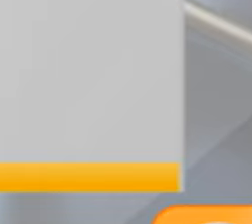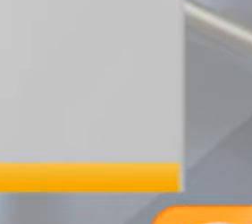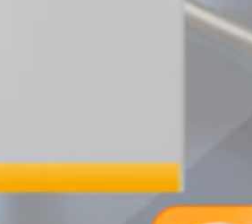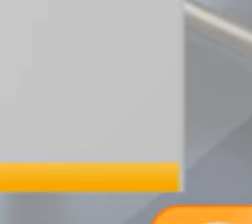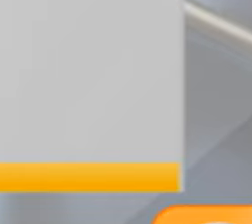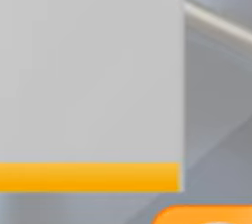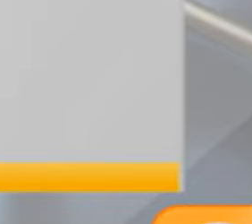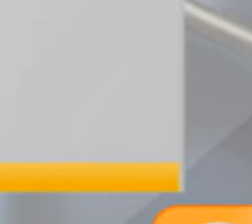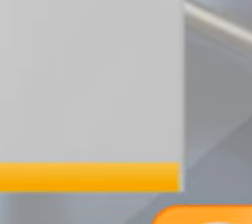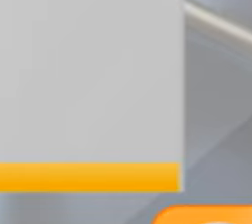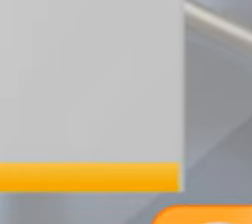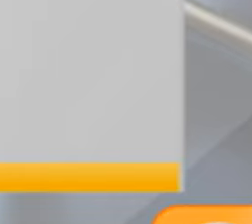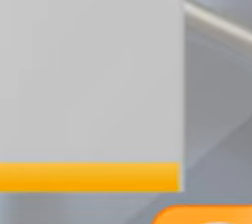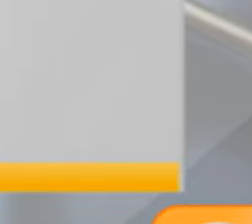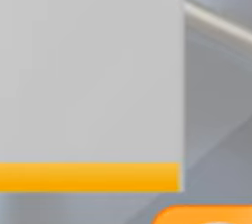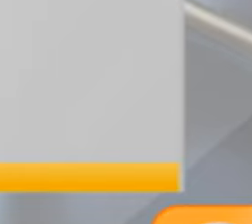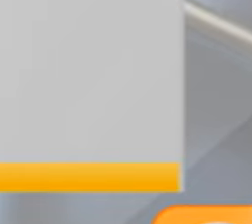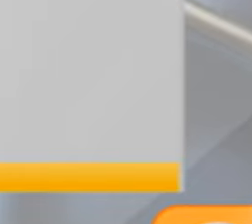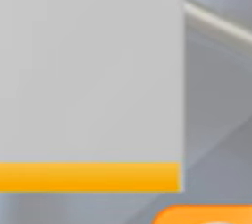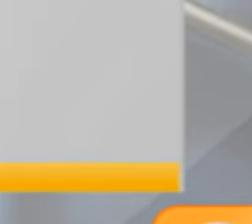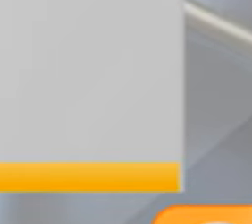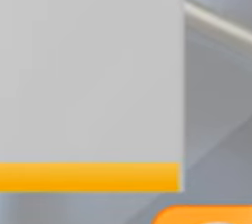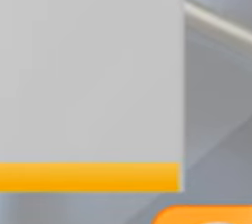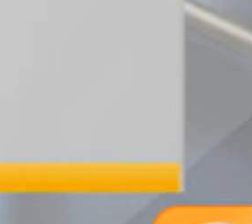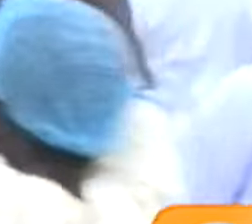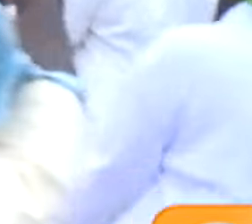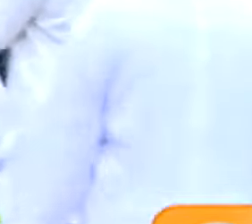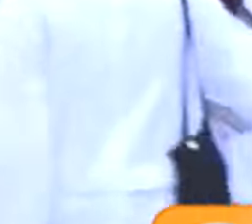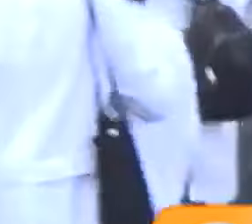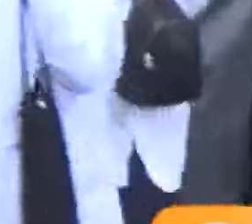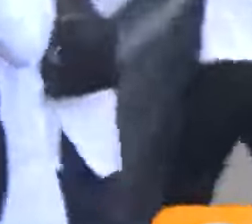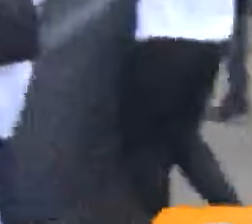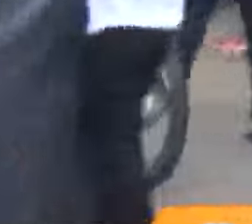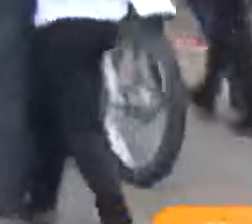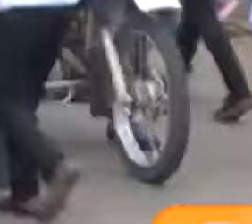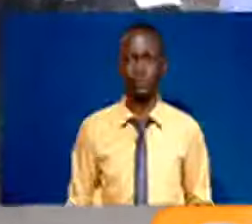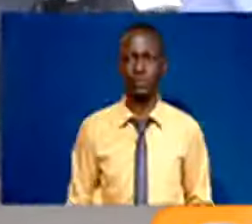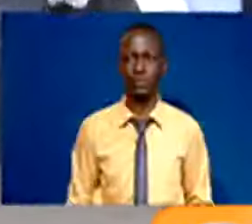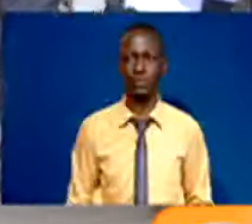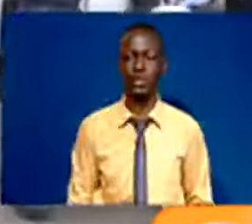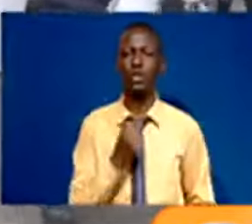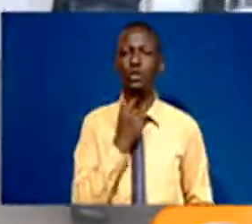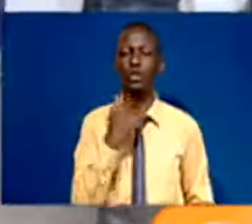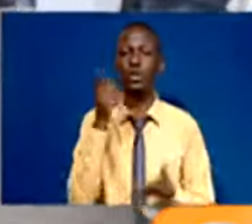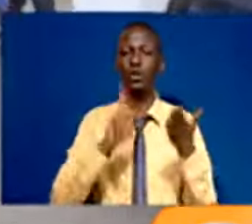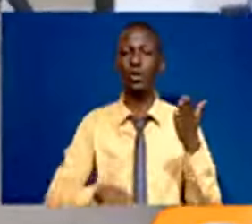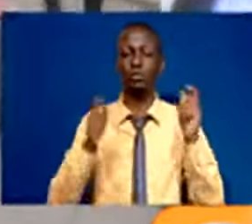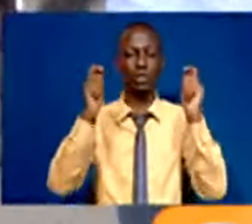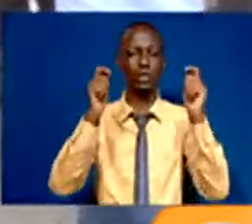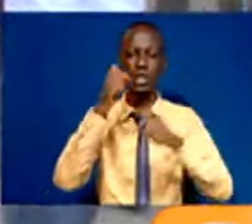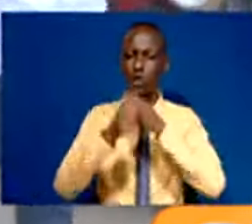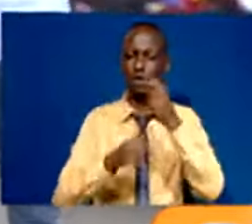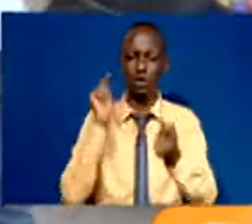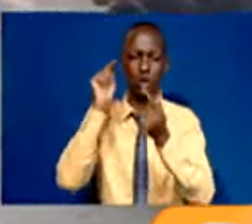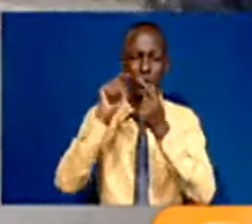formula or the Memorandum of Understanding on Minimum Safety Services. KMPDU has maintained that they are on strike until